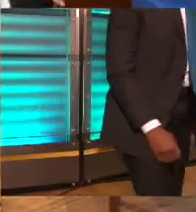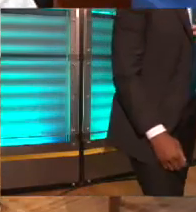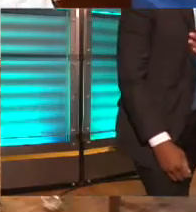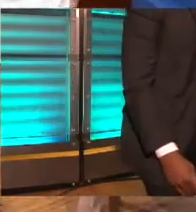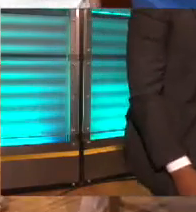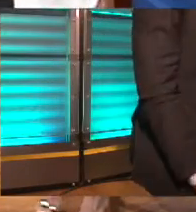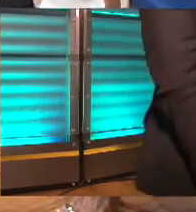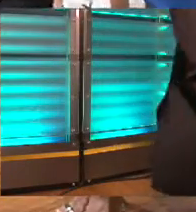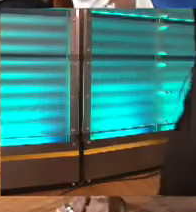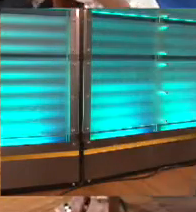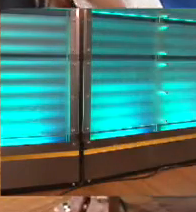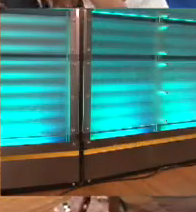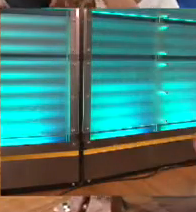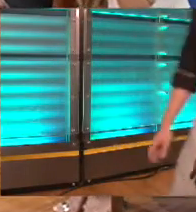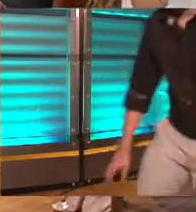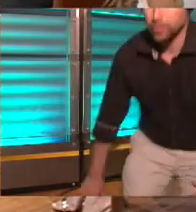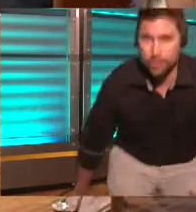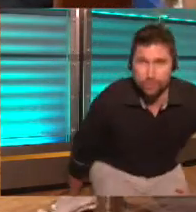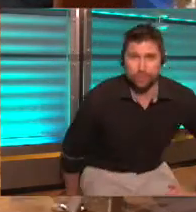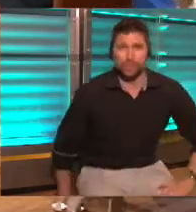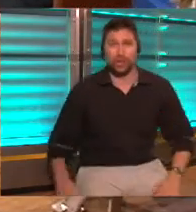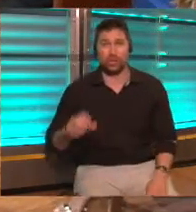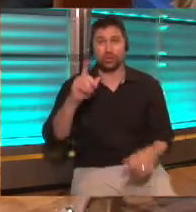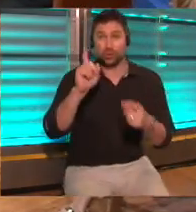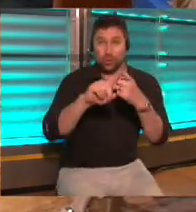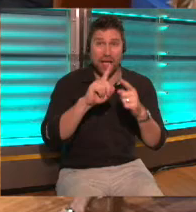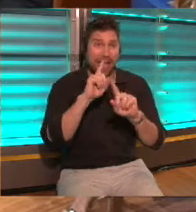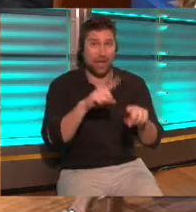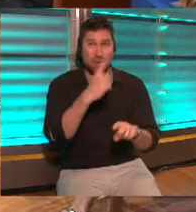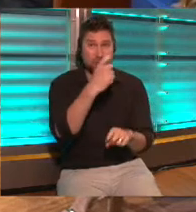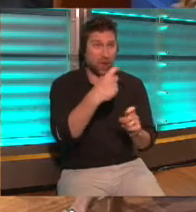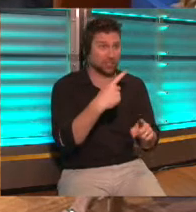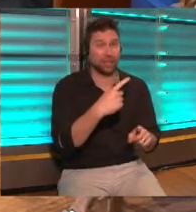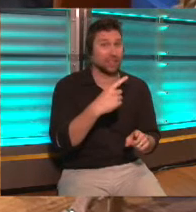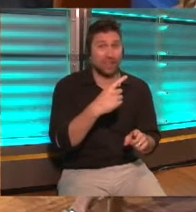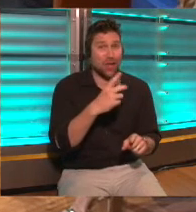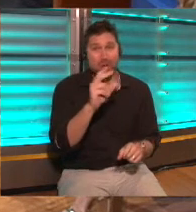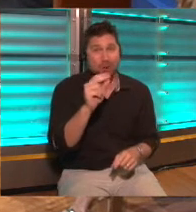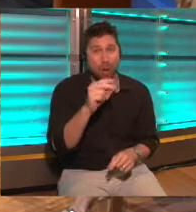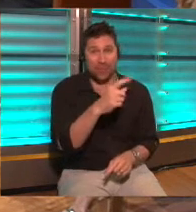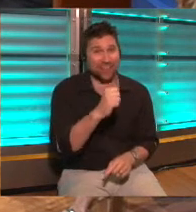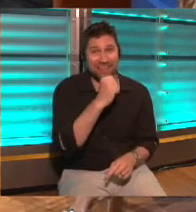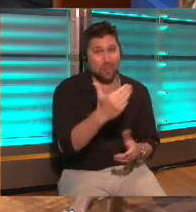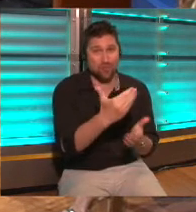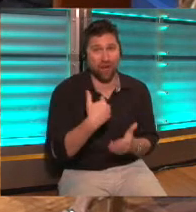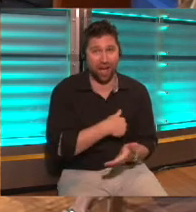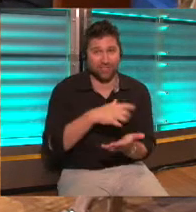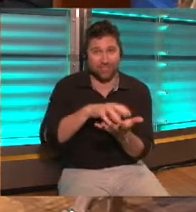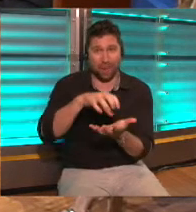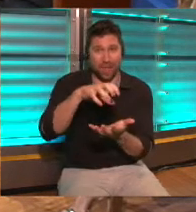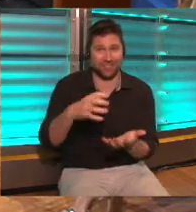So to answer one of the questions on here as I'm sitting down, no, they did not bring us cupcakes.